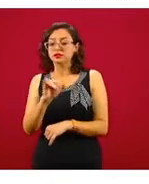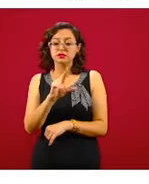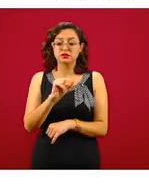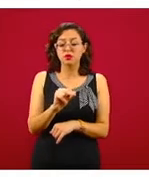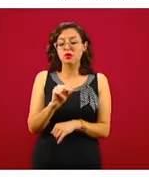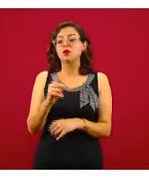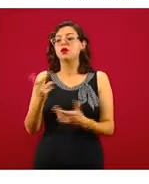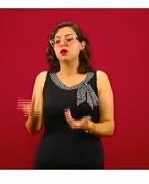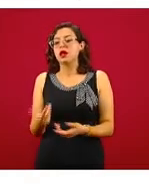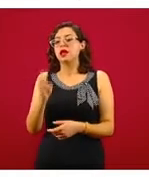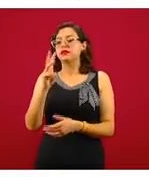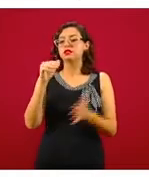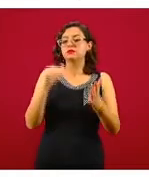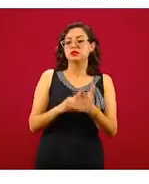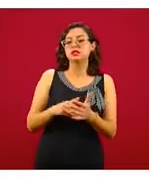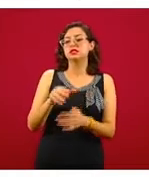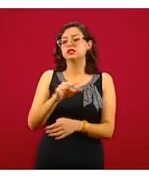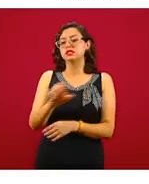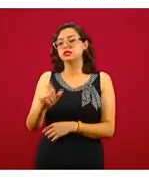we have